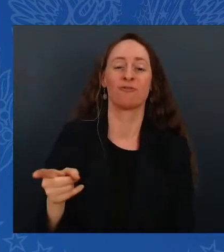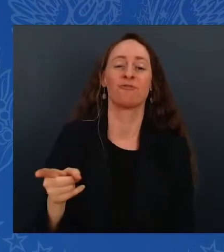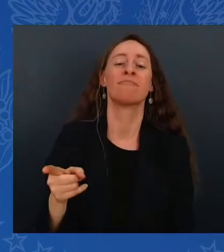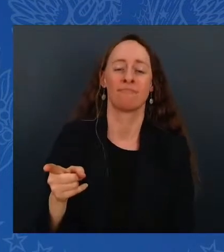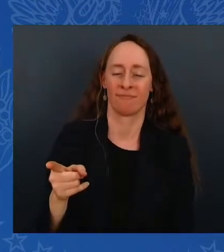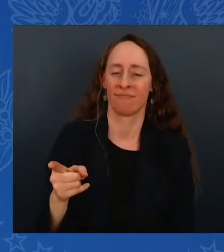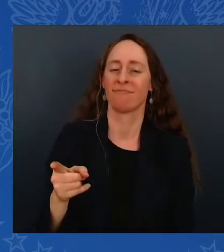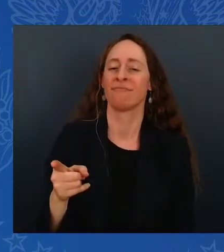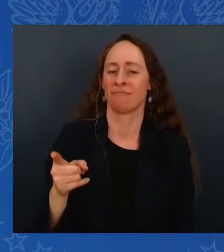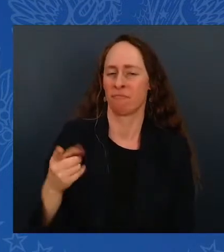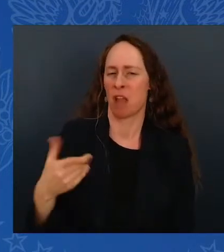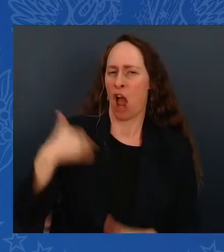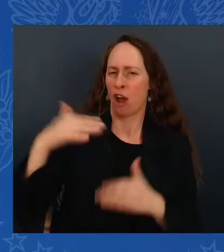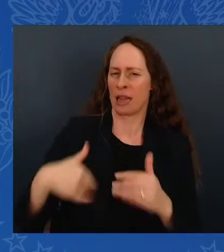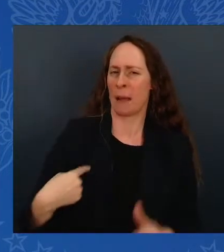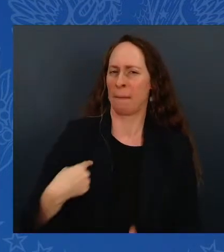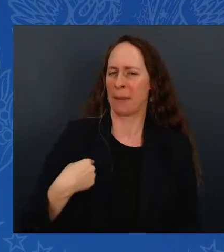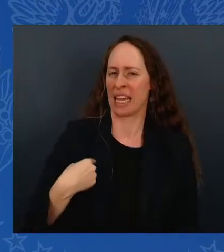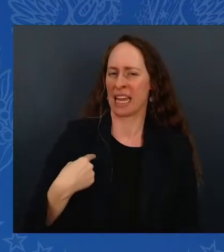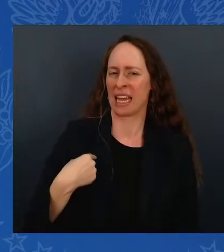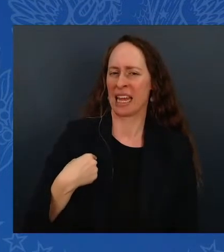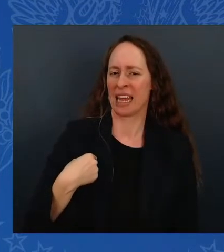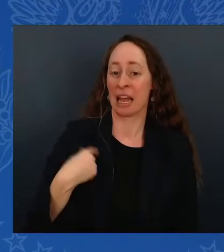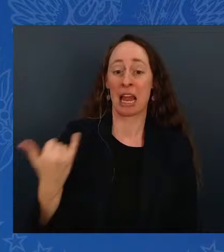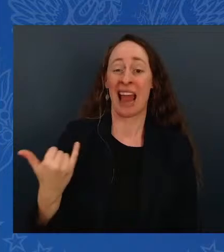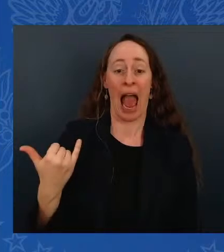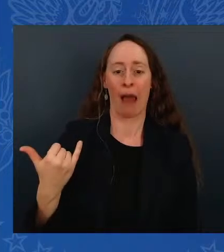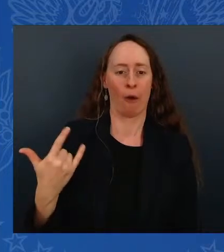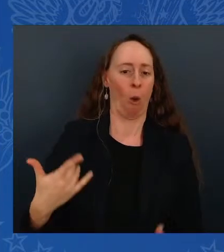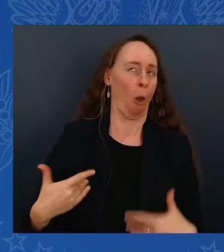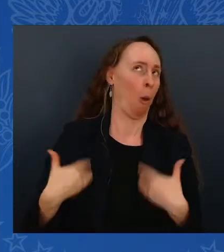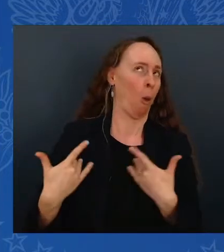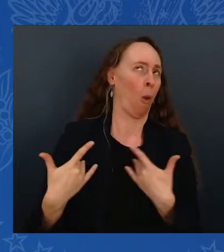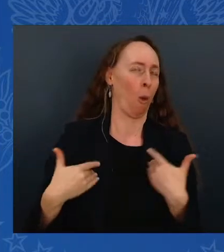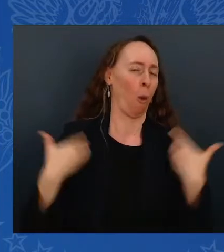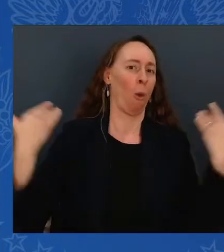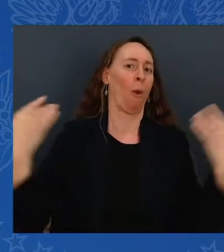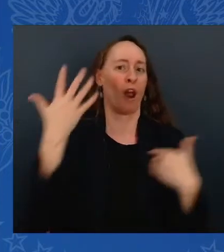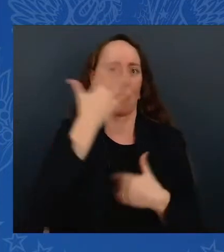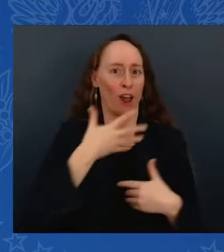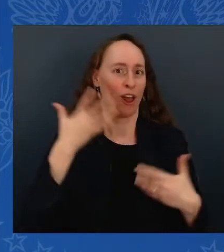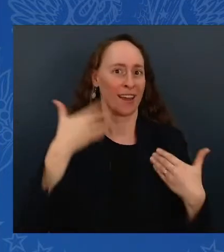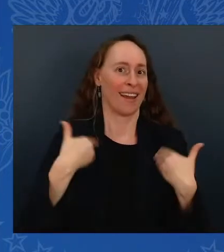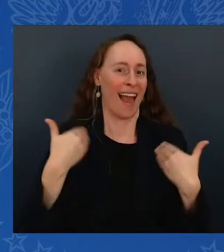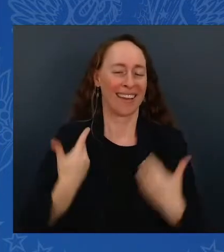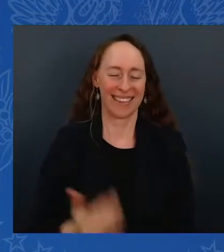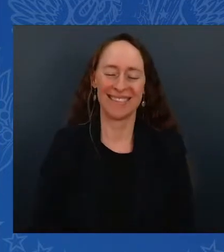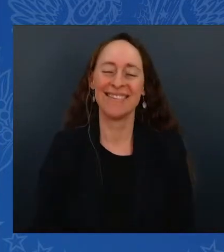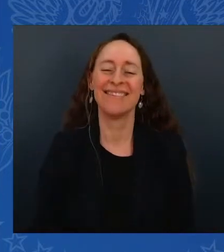Went to the same university, took the same courses. She graduated with honors. I graduated.